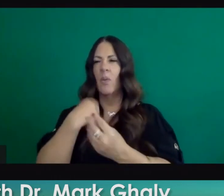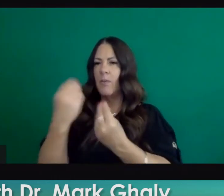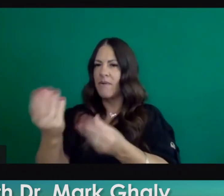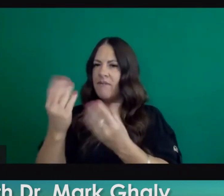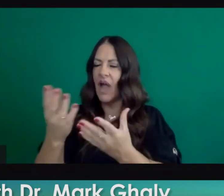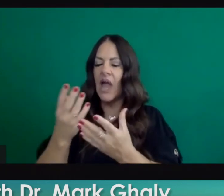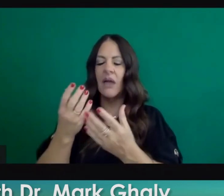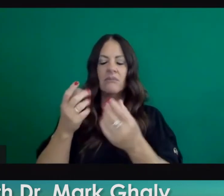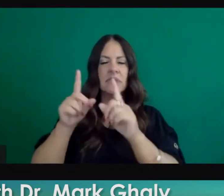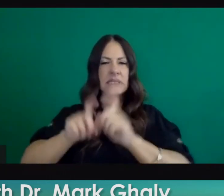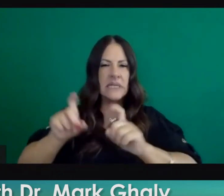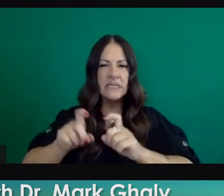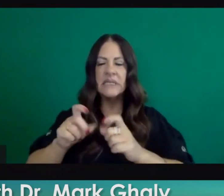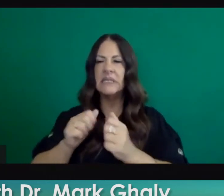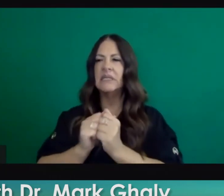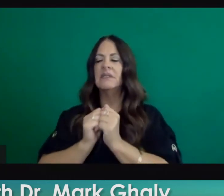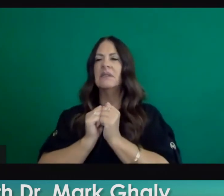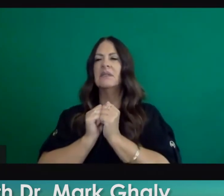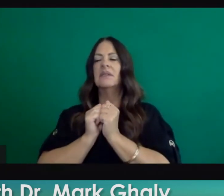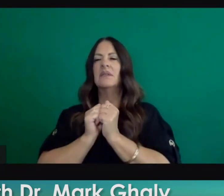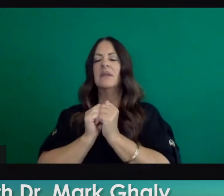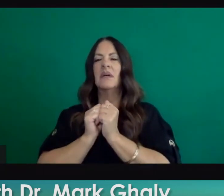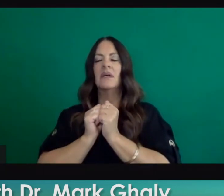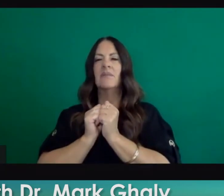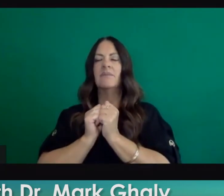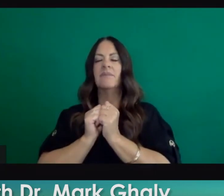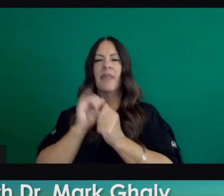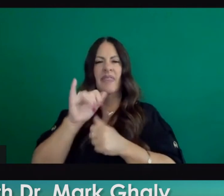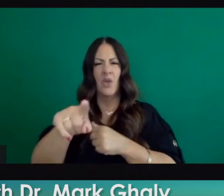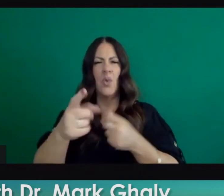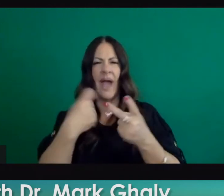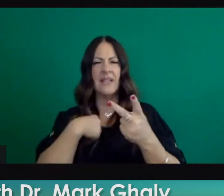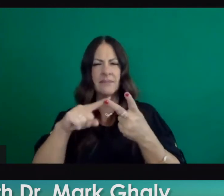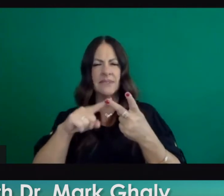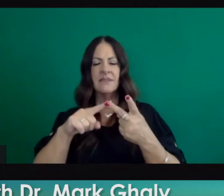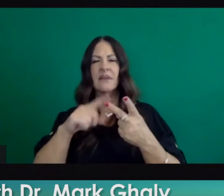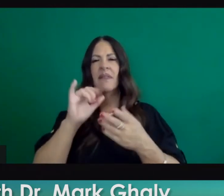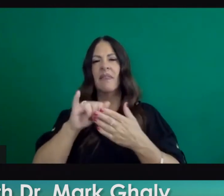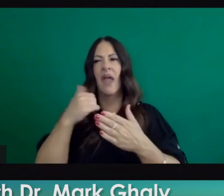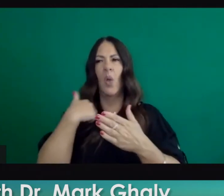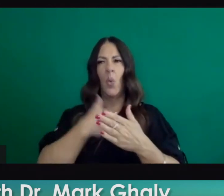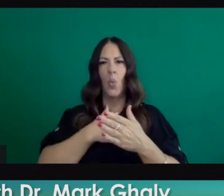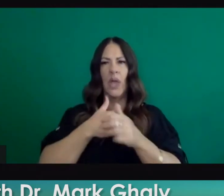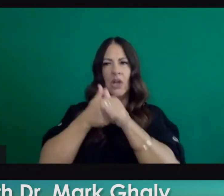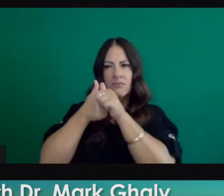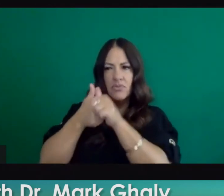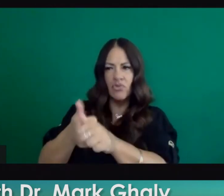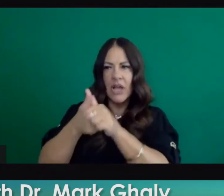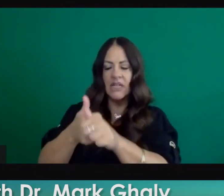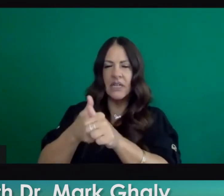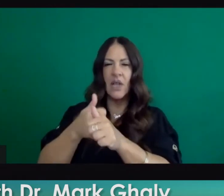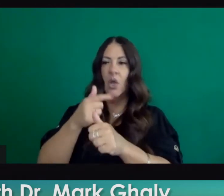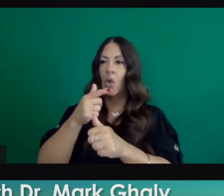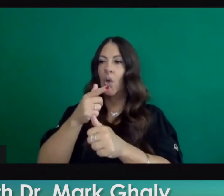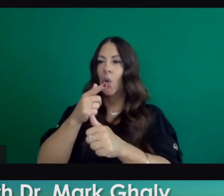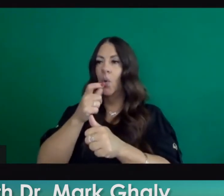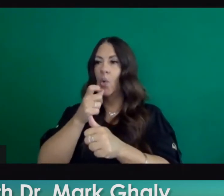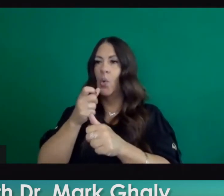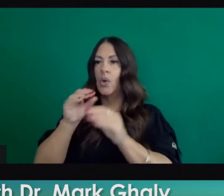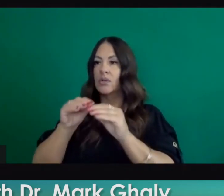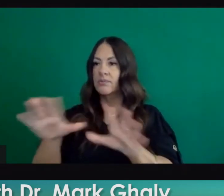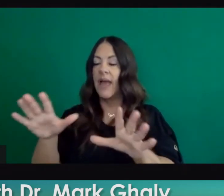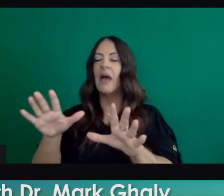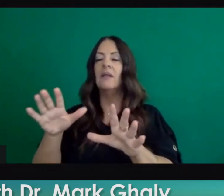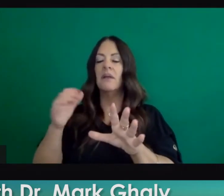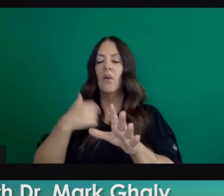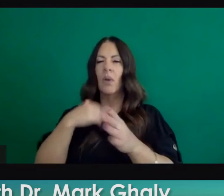testing resource, to your second question, that's needed to make sure we're tracking transmission. As I said,